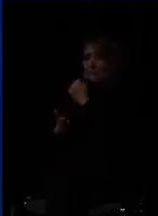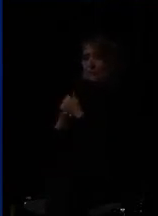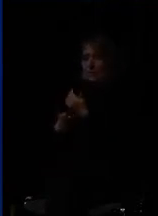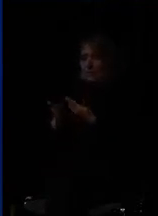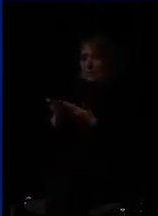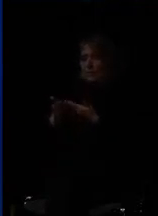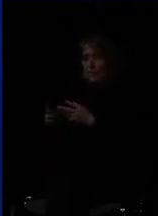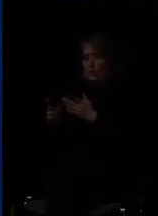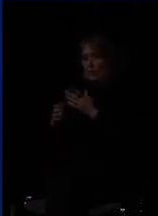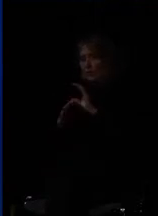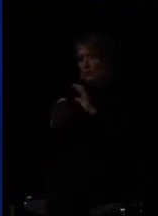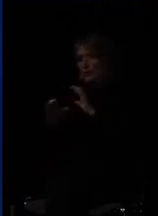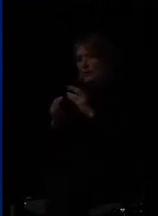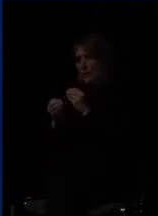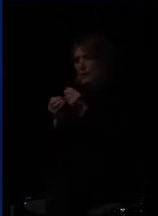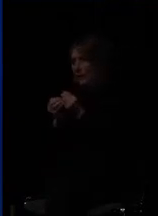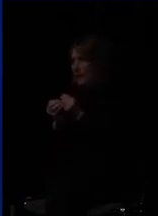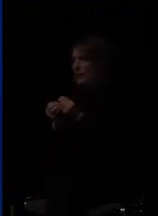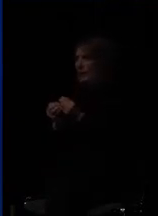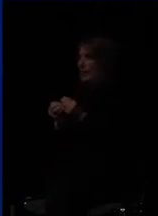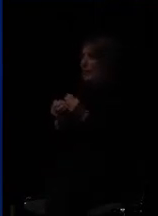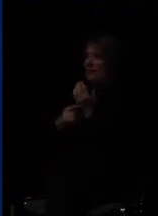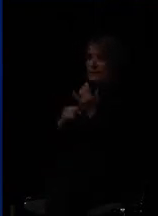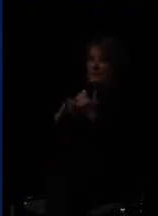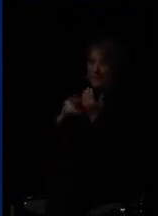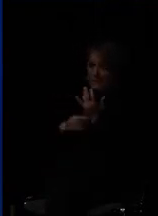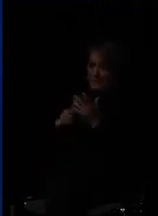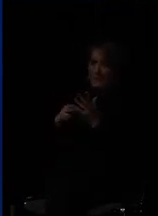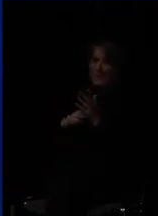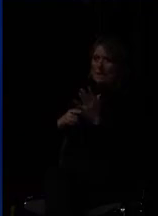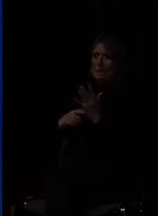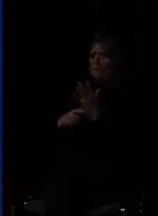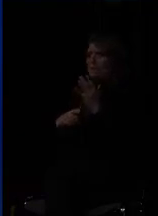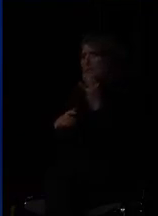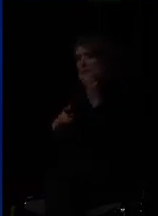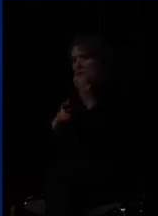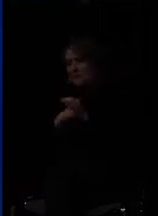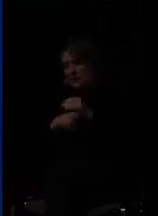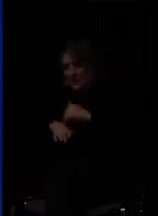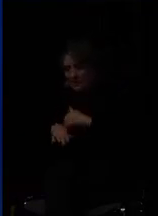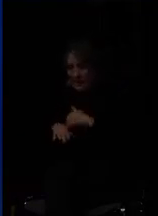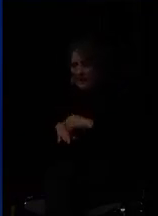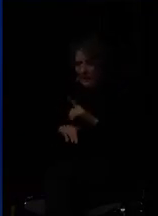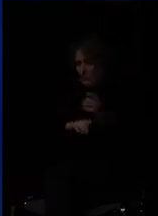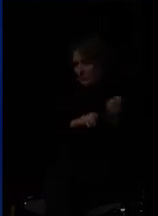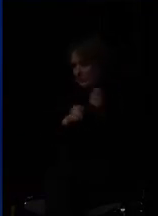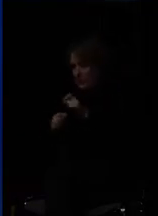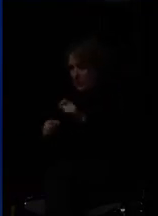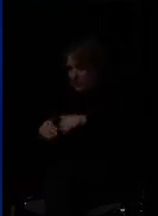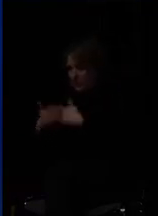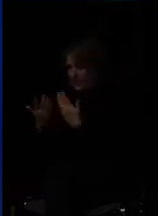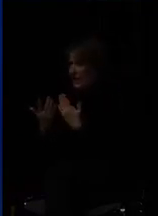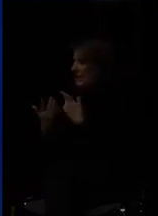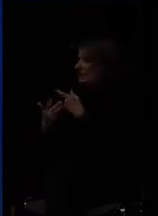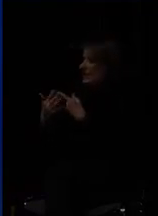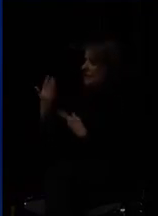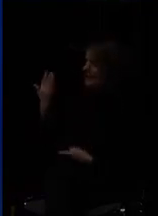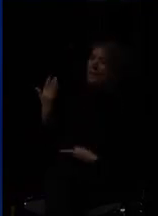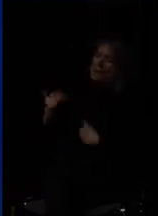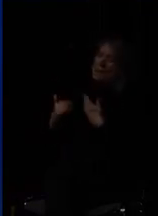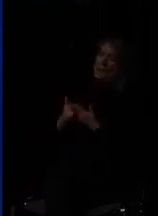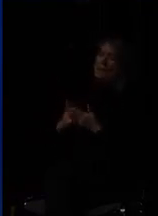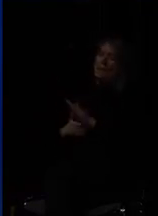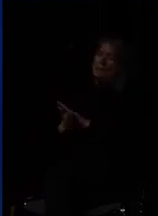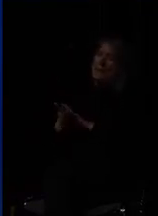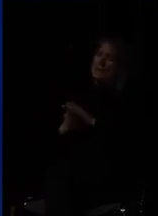with stunts, with production design, with special effects of what they were going to need to bring on the day. And ultimately allowed him to